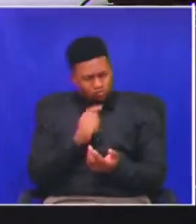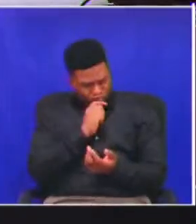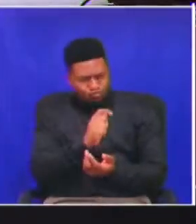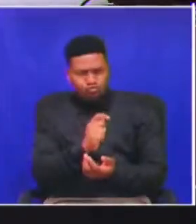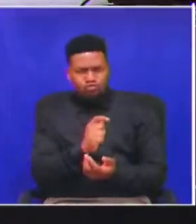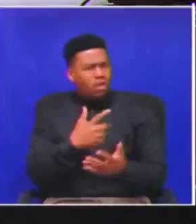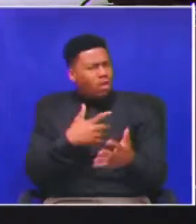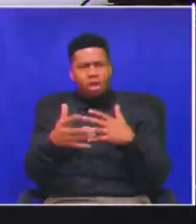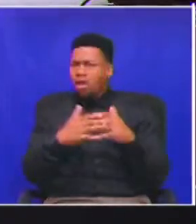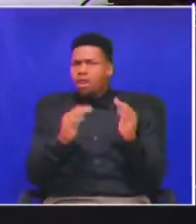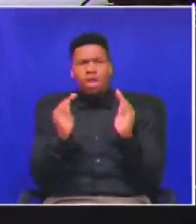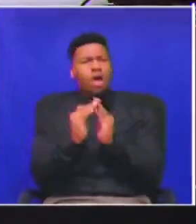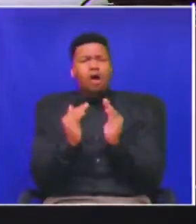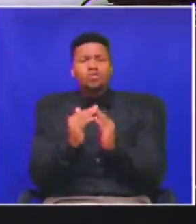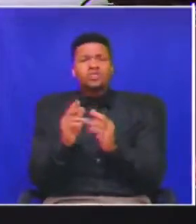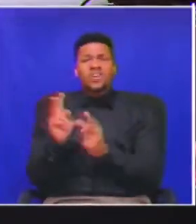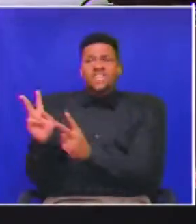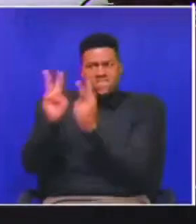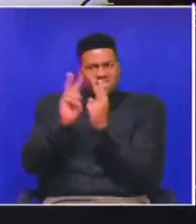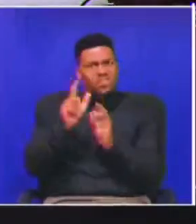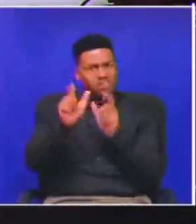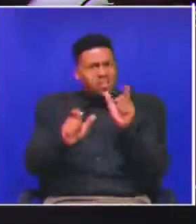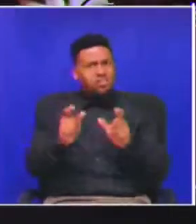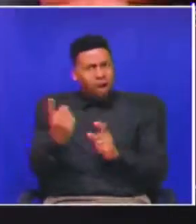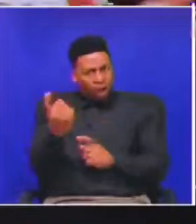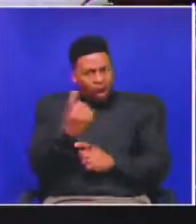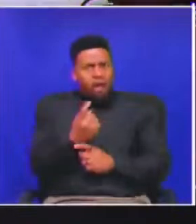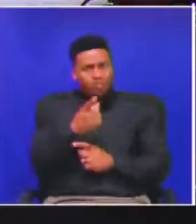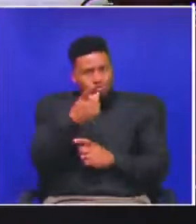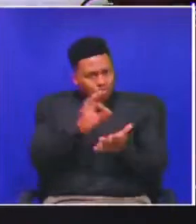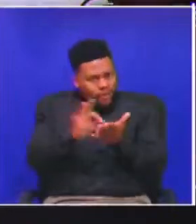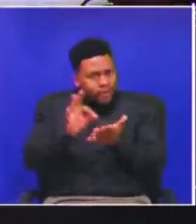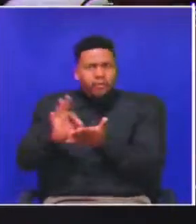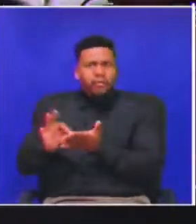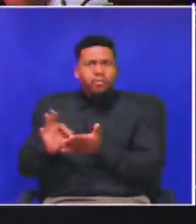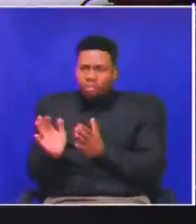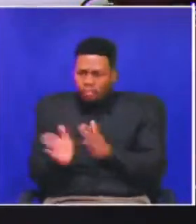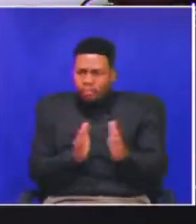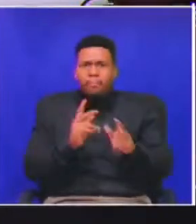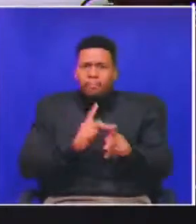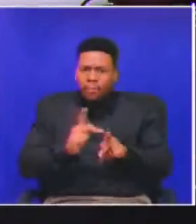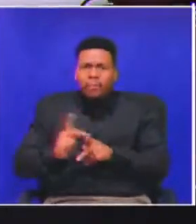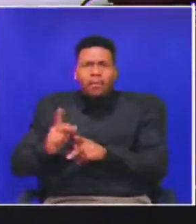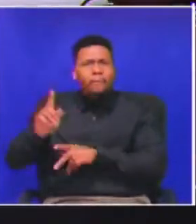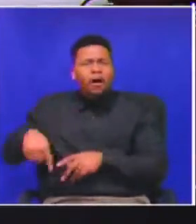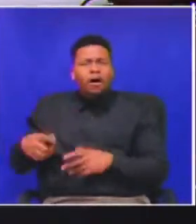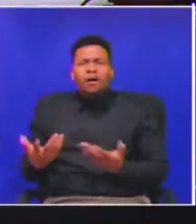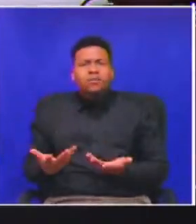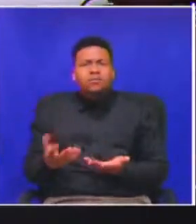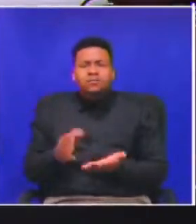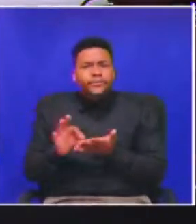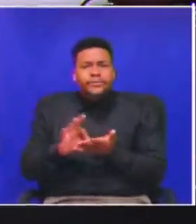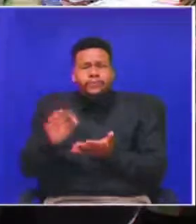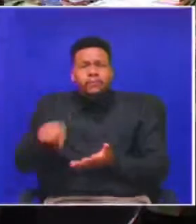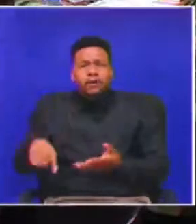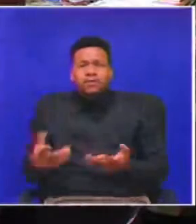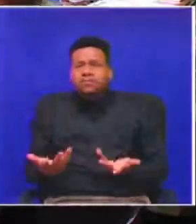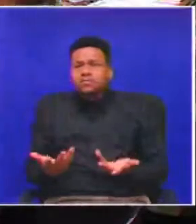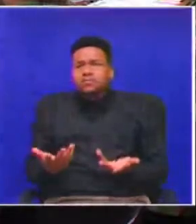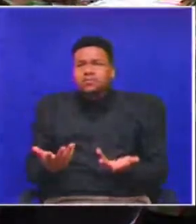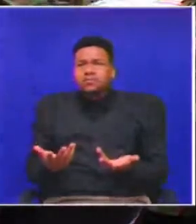household, when visitors come, they do a cleaning up. They clean up. They clean up.